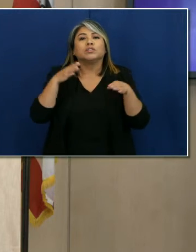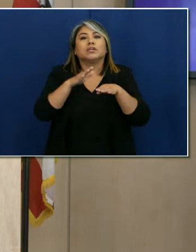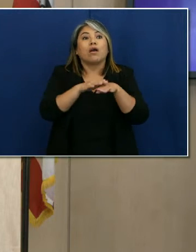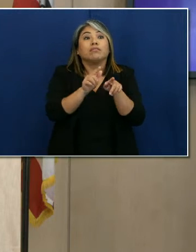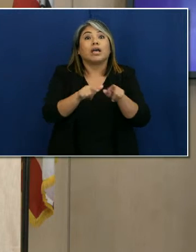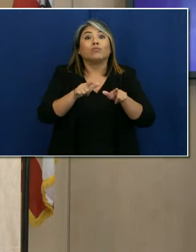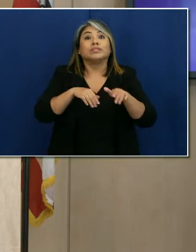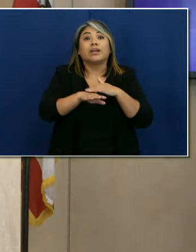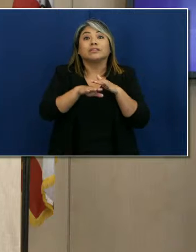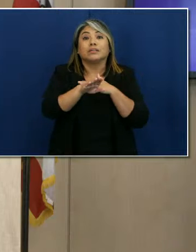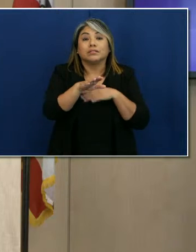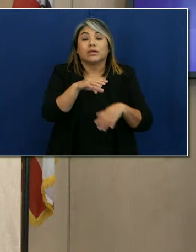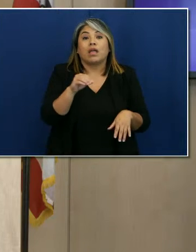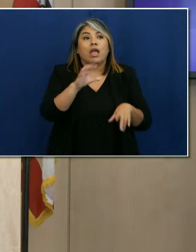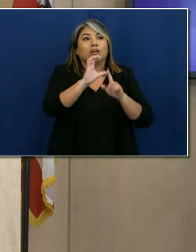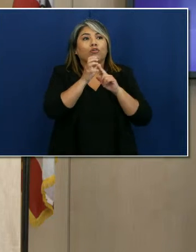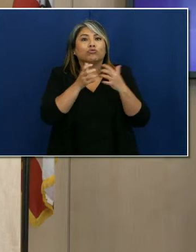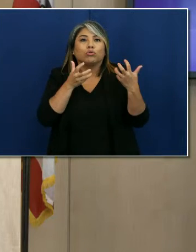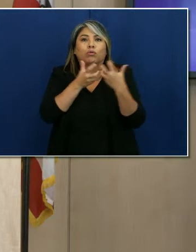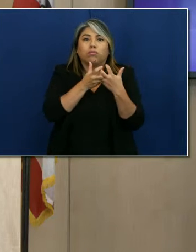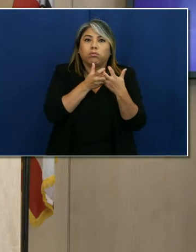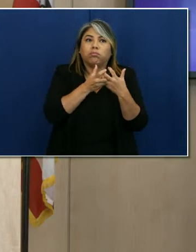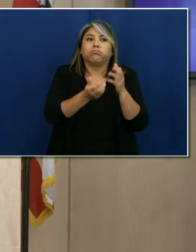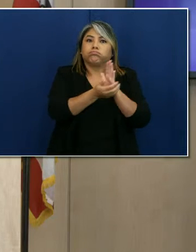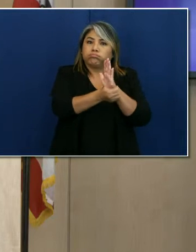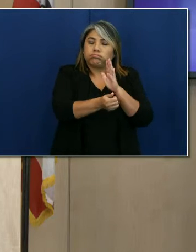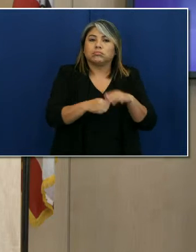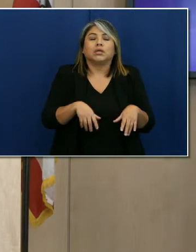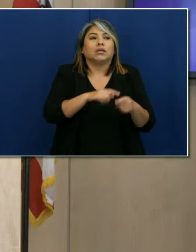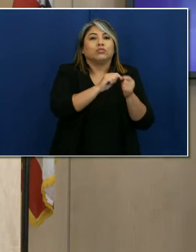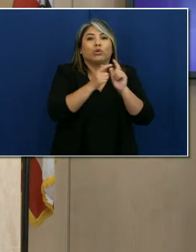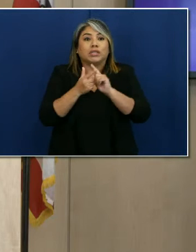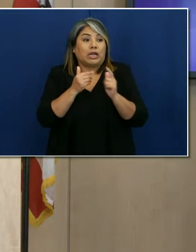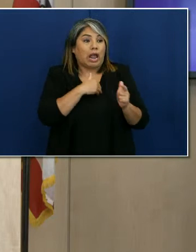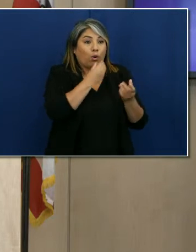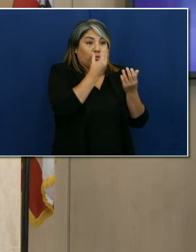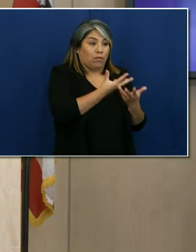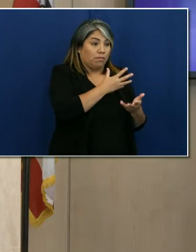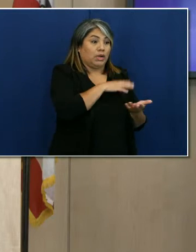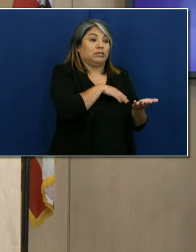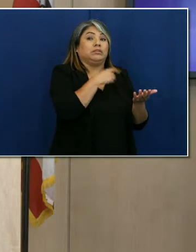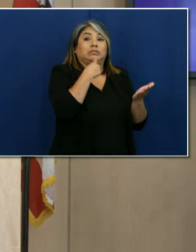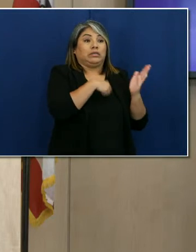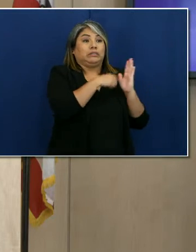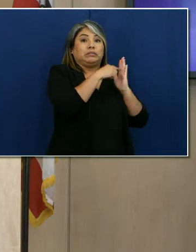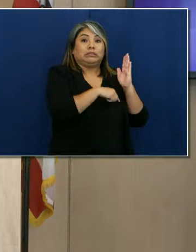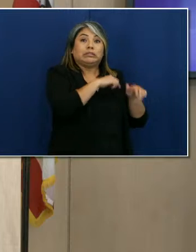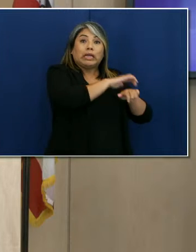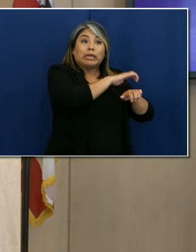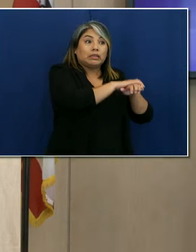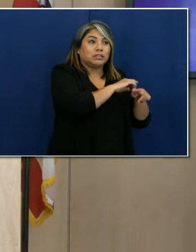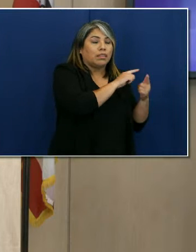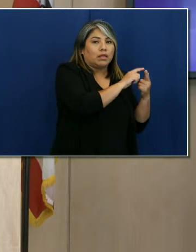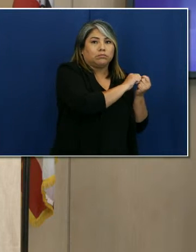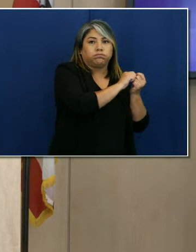language access and cultural competency, translating our materials into over 8